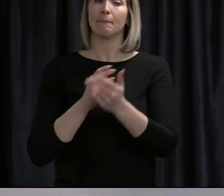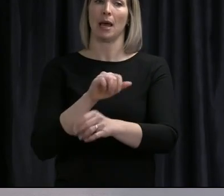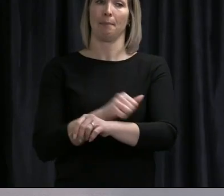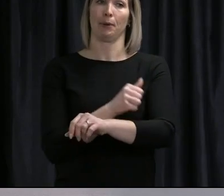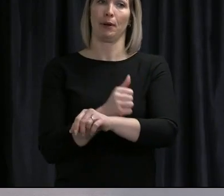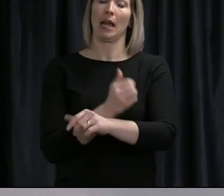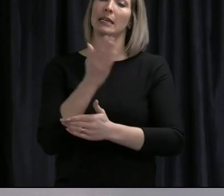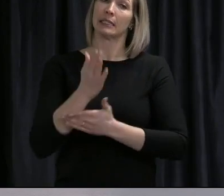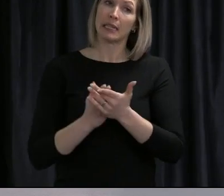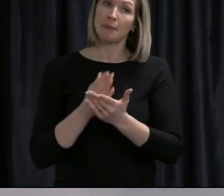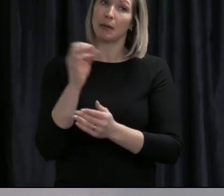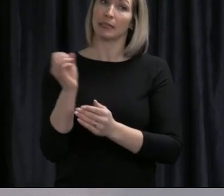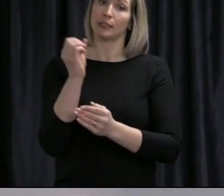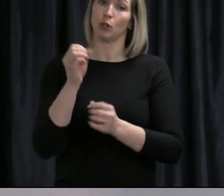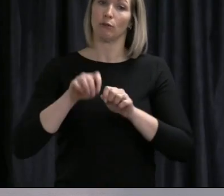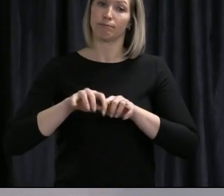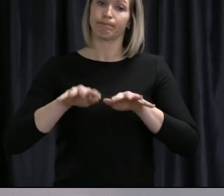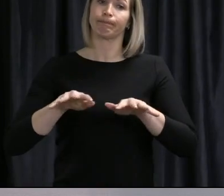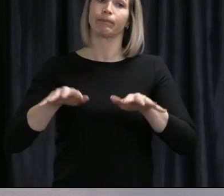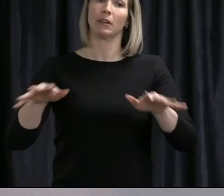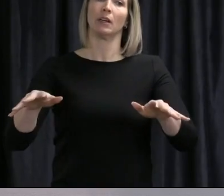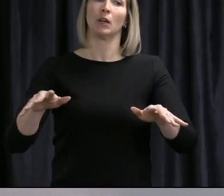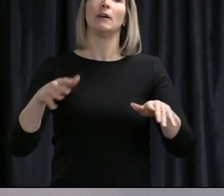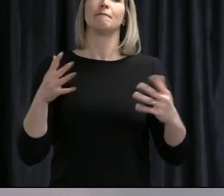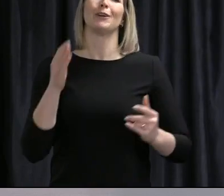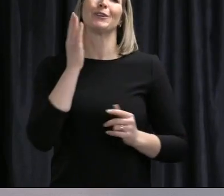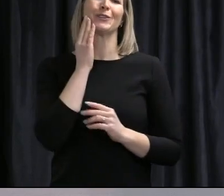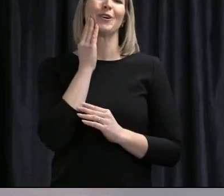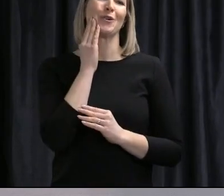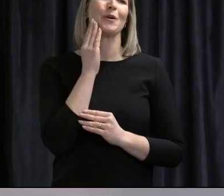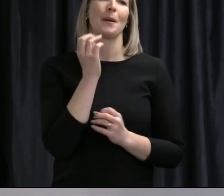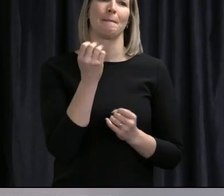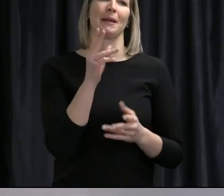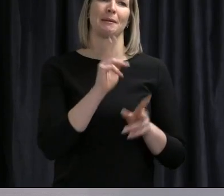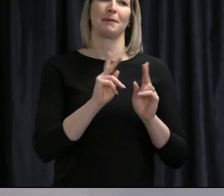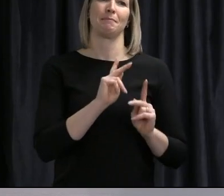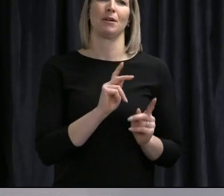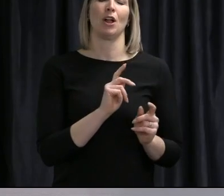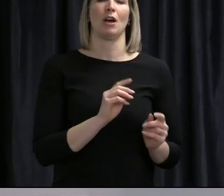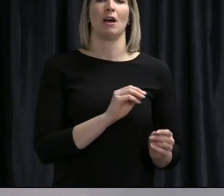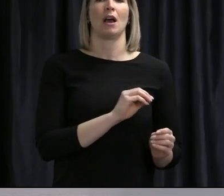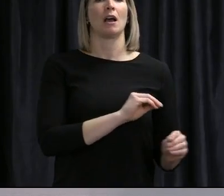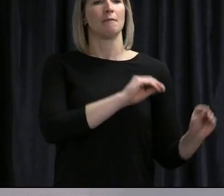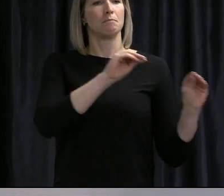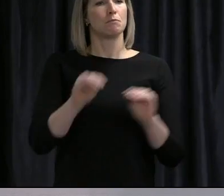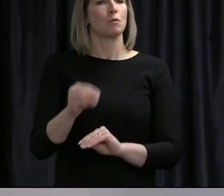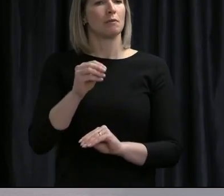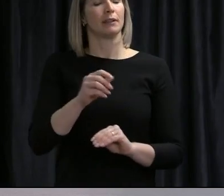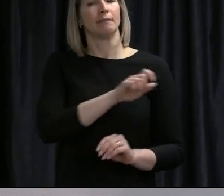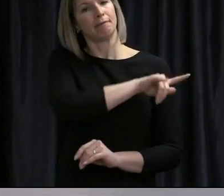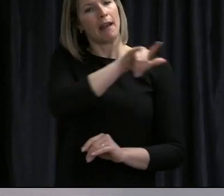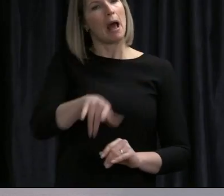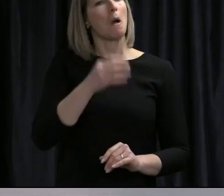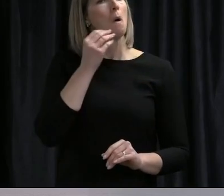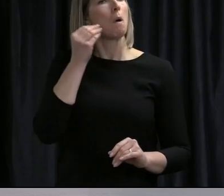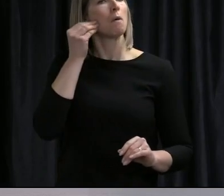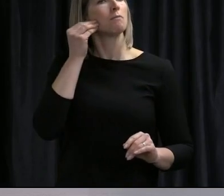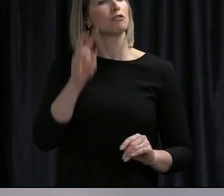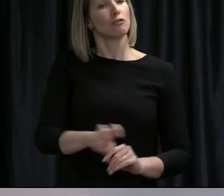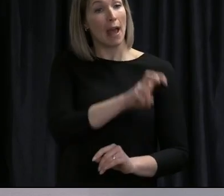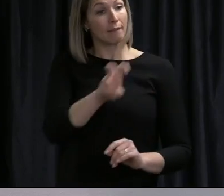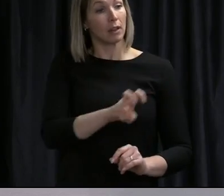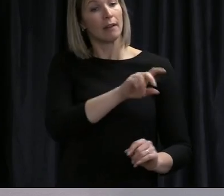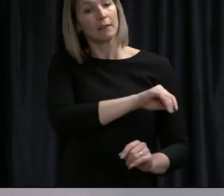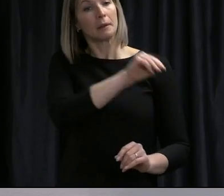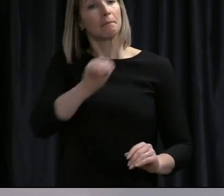number of people that will be returning home from Florida and from south of the border. And so all of this, keeping in